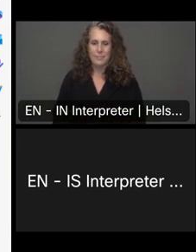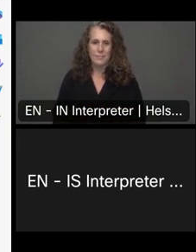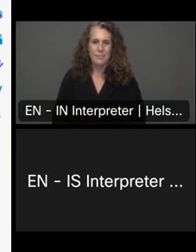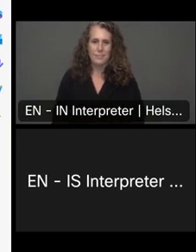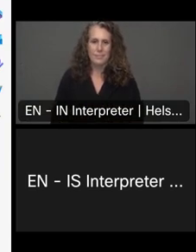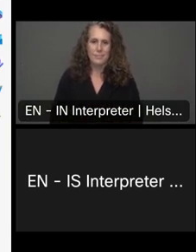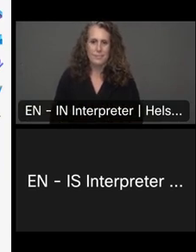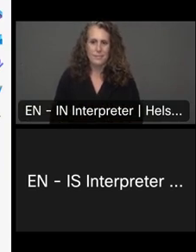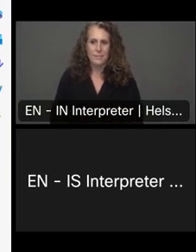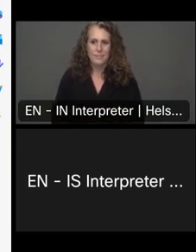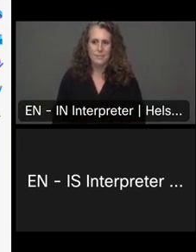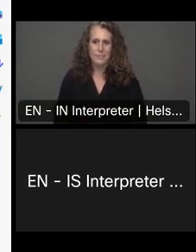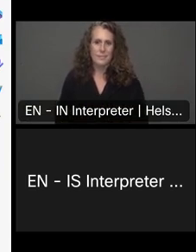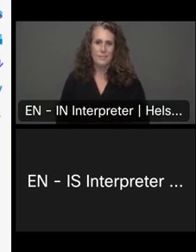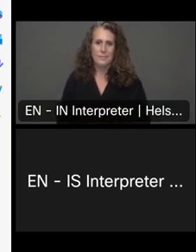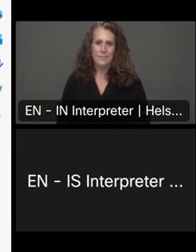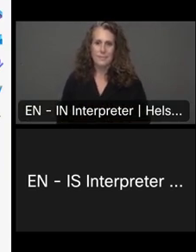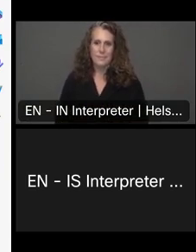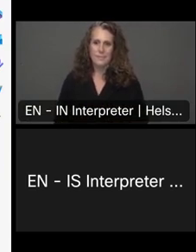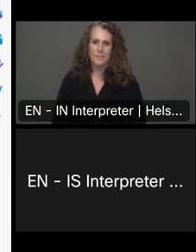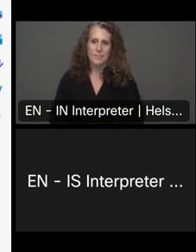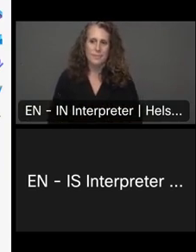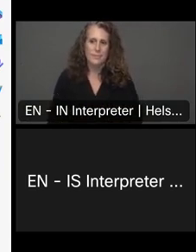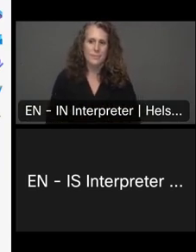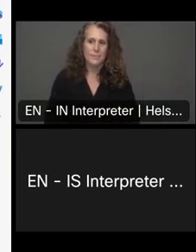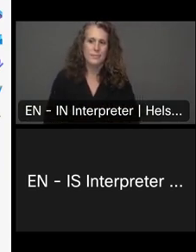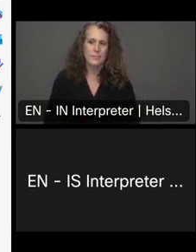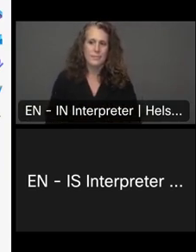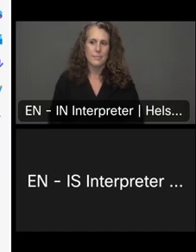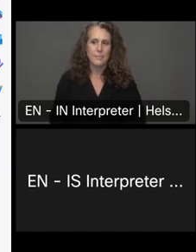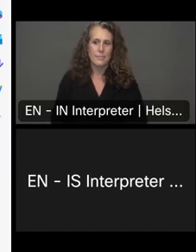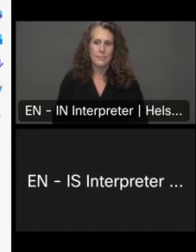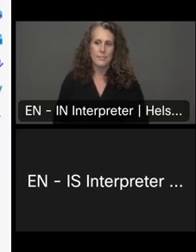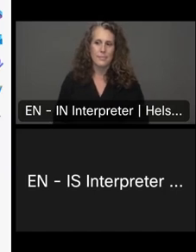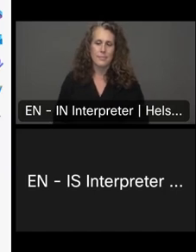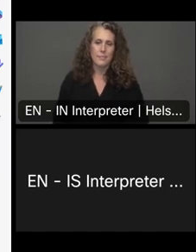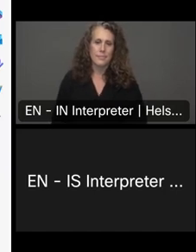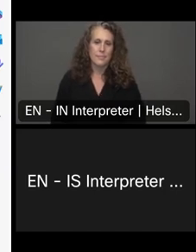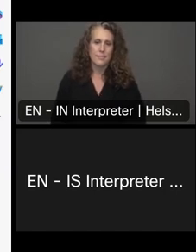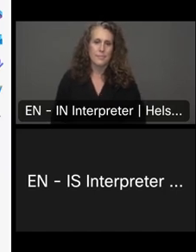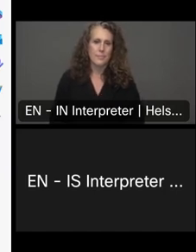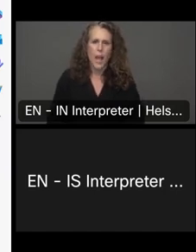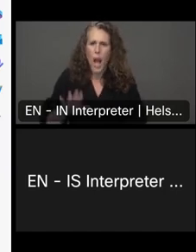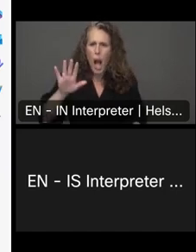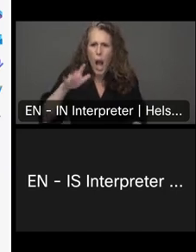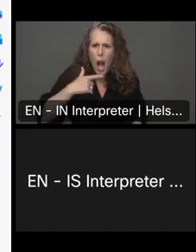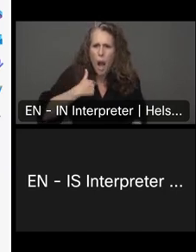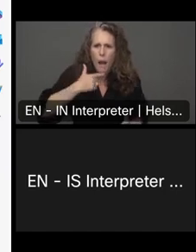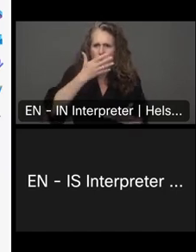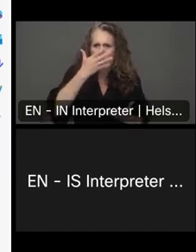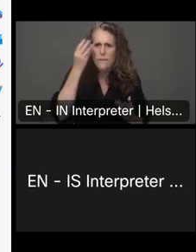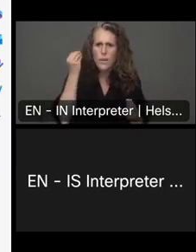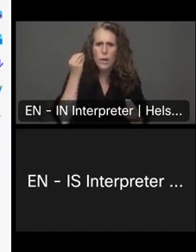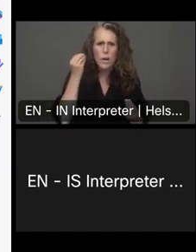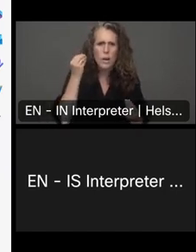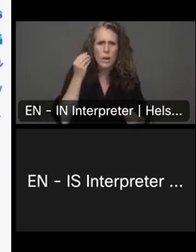Team Deutlichkeit, a least effort economy. Oops, I forgot to change. Yeah, no,